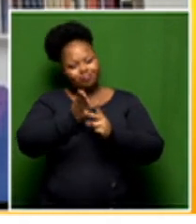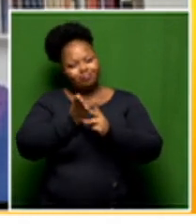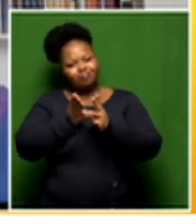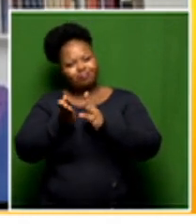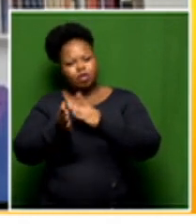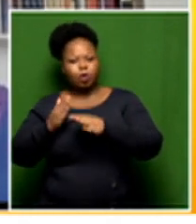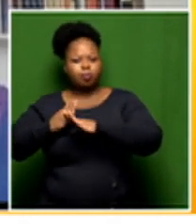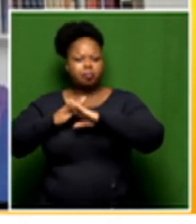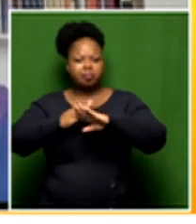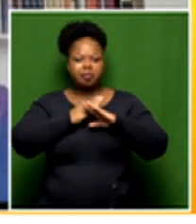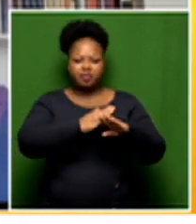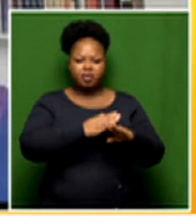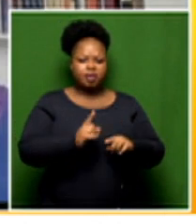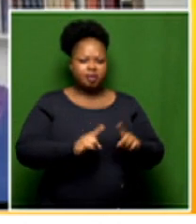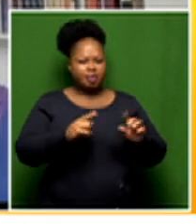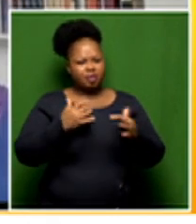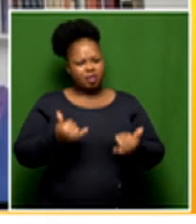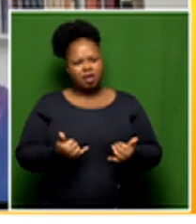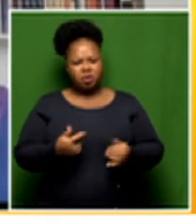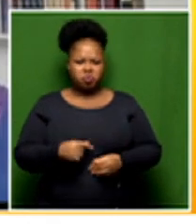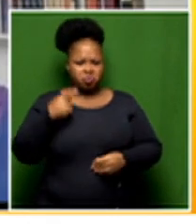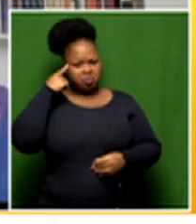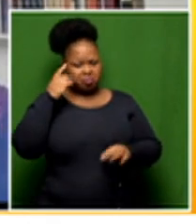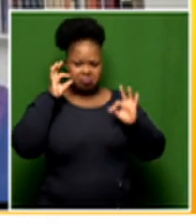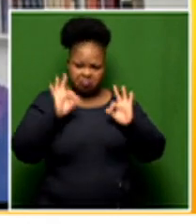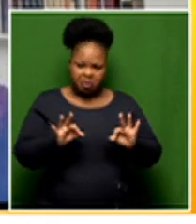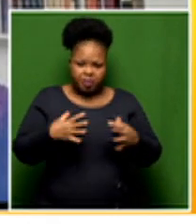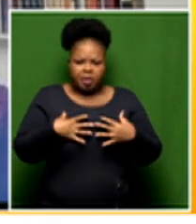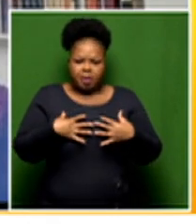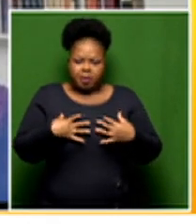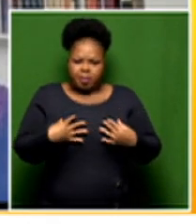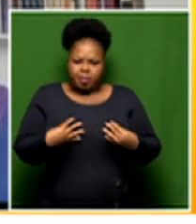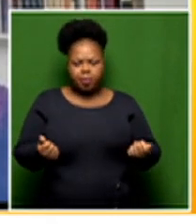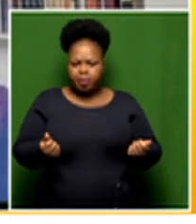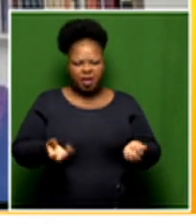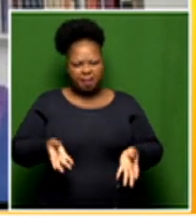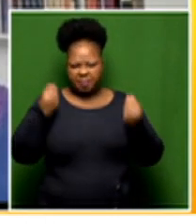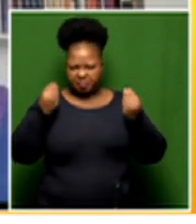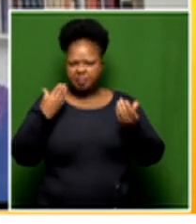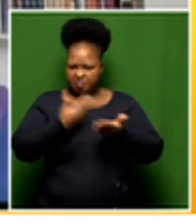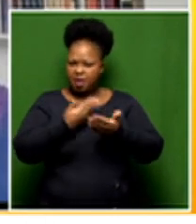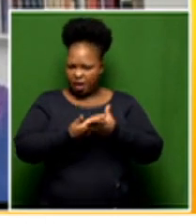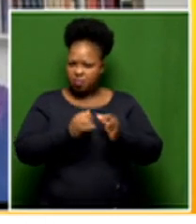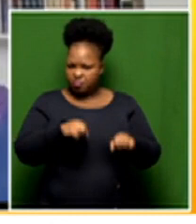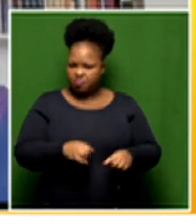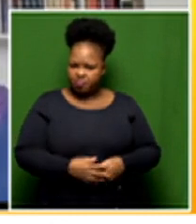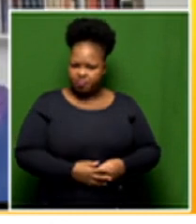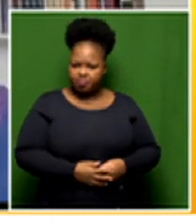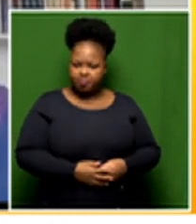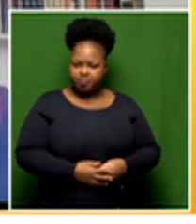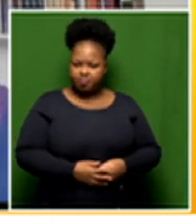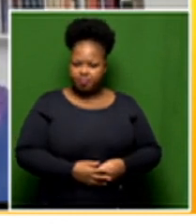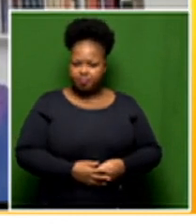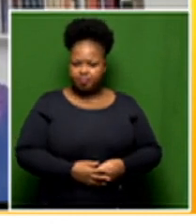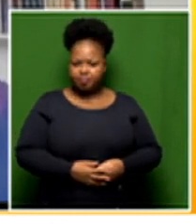and preventions that you spoke about. But how close are we today to developing an actual cure?